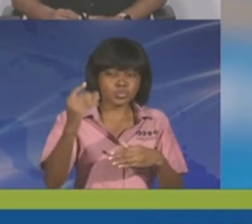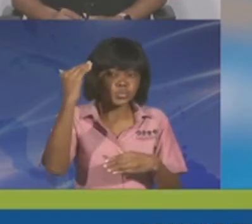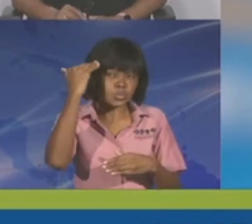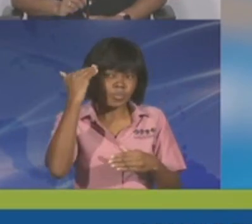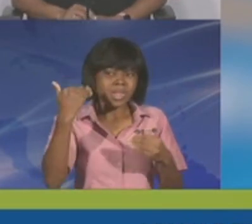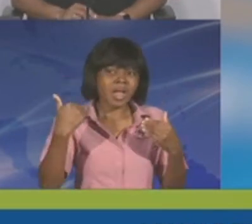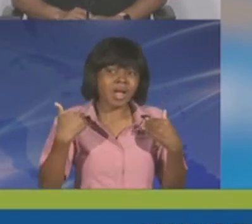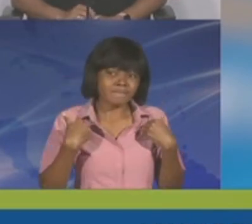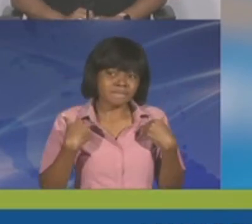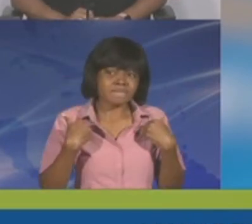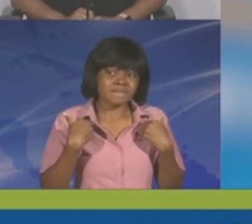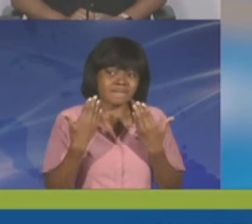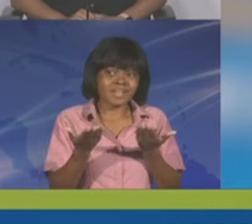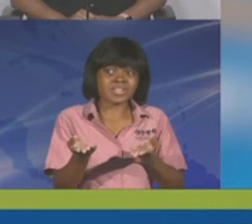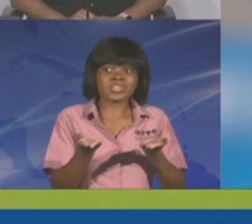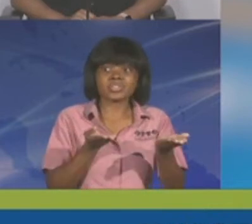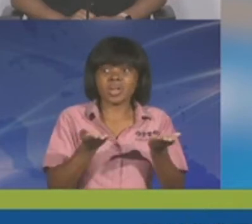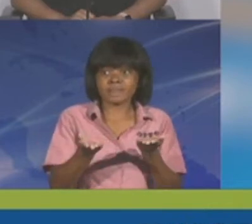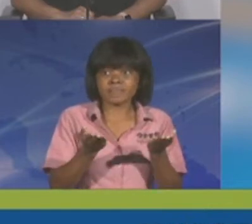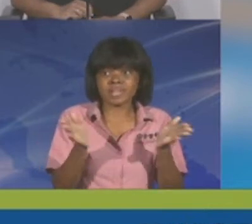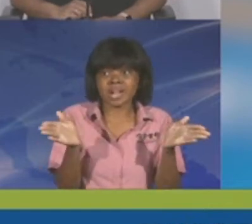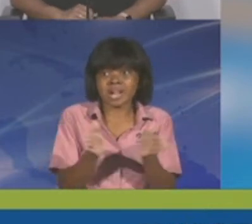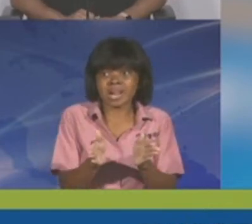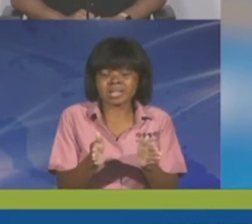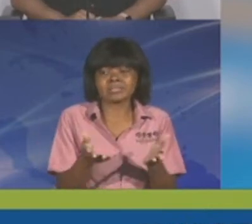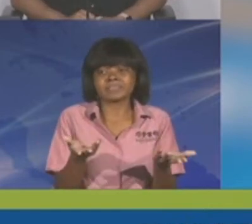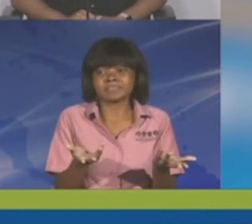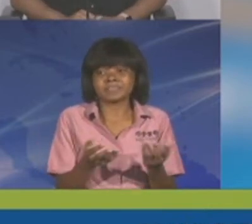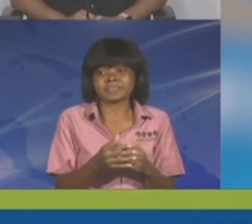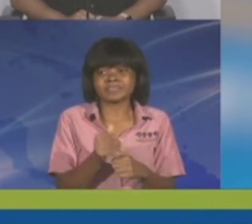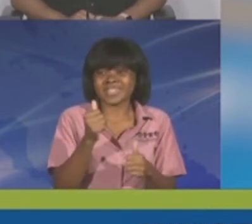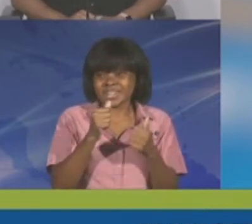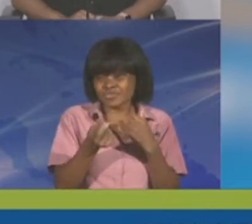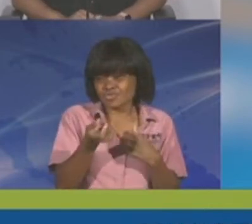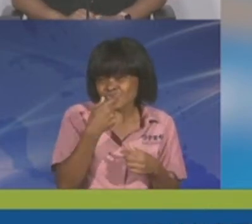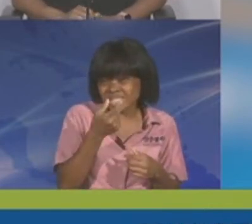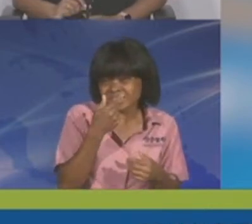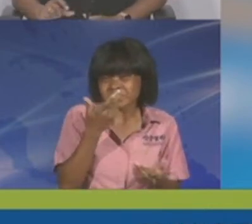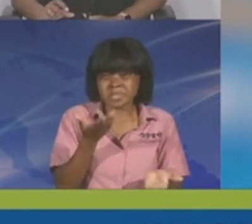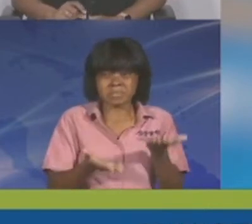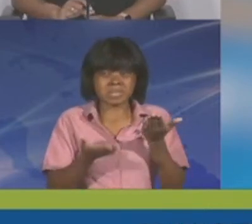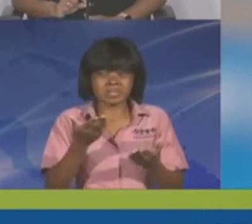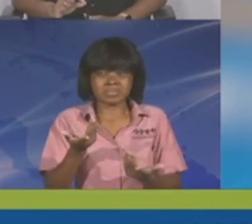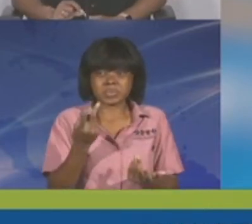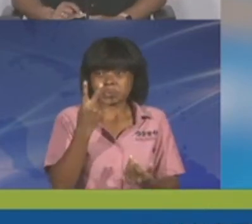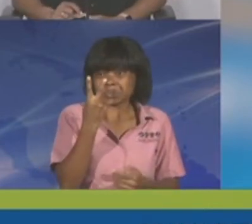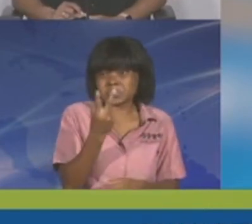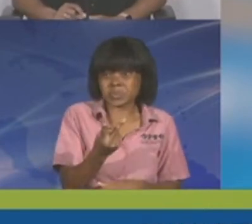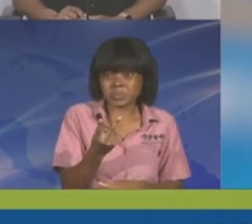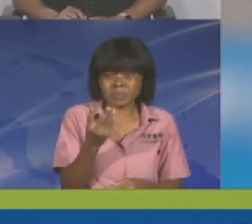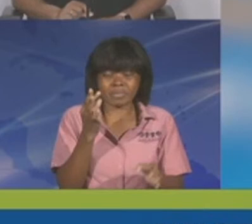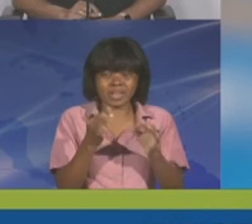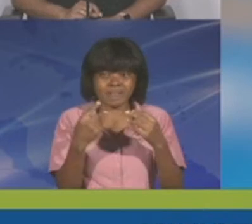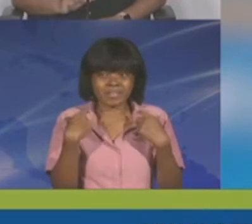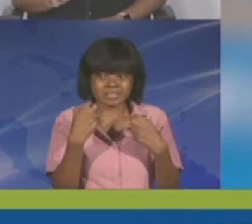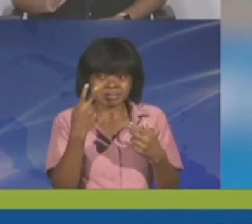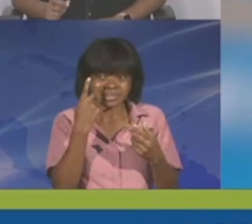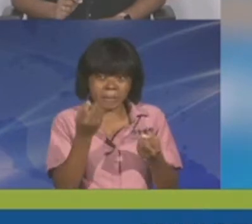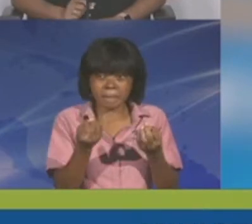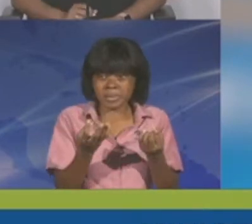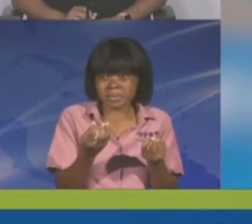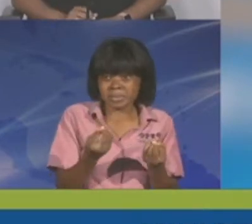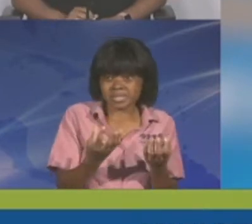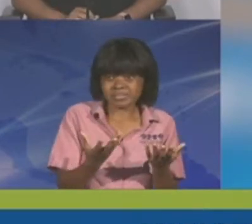serving size. So you may buy a pack of crackers and it's actually 2 servings in that pack. And so if you see a certain amount of sodium, you need to